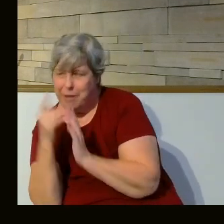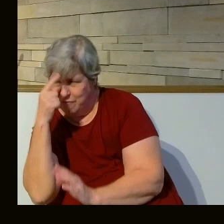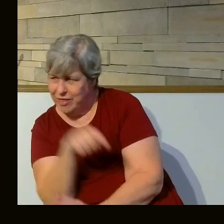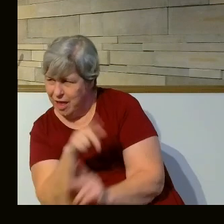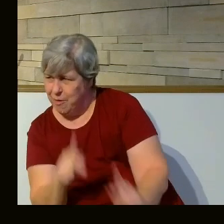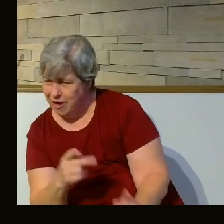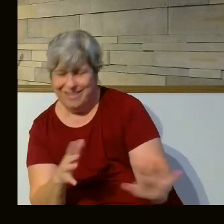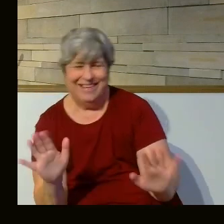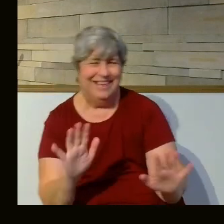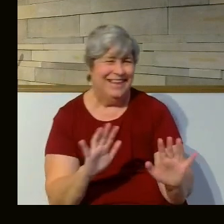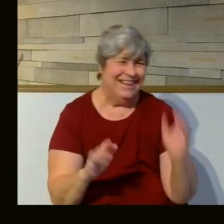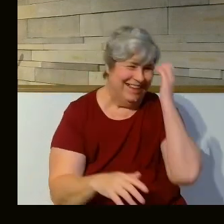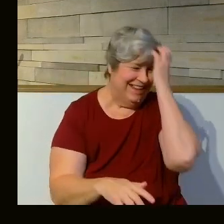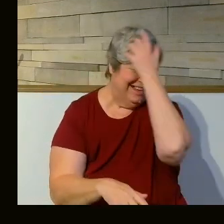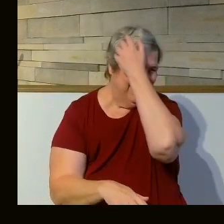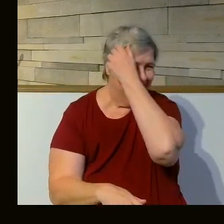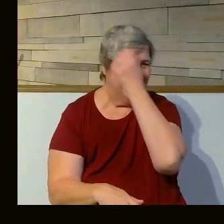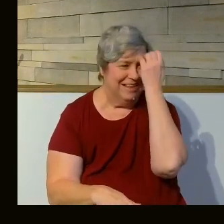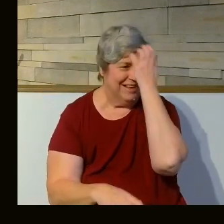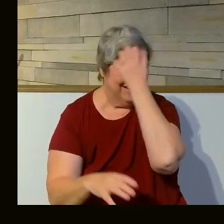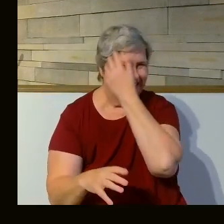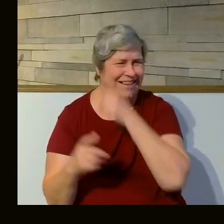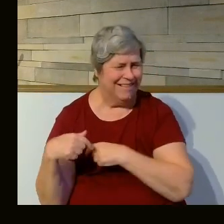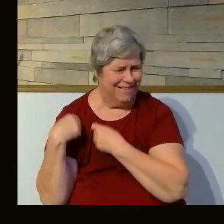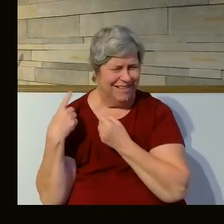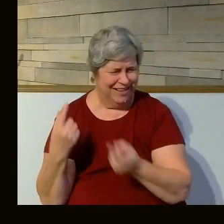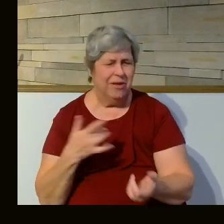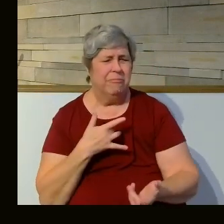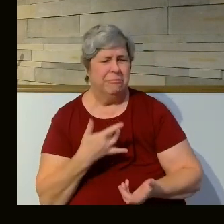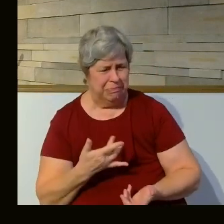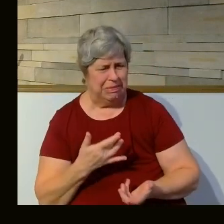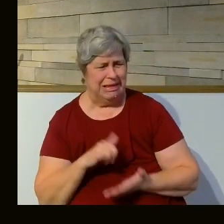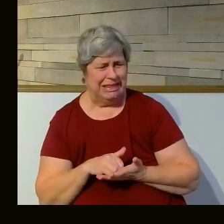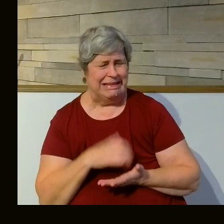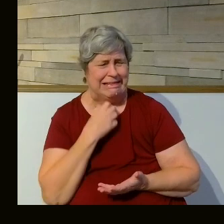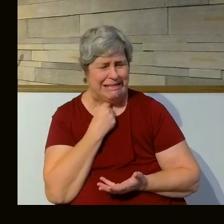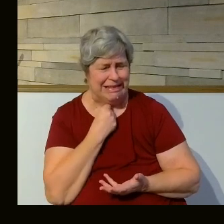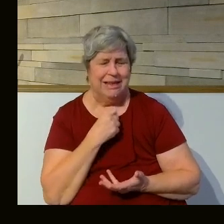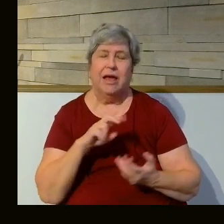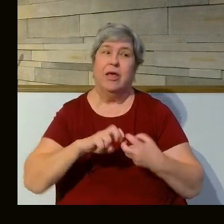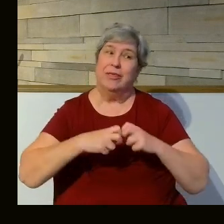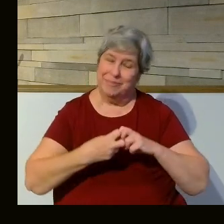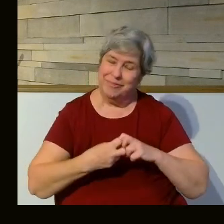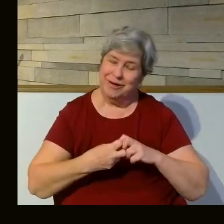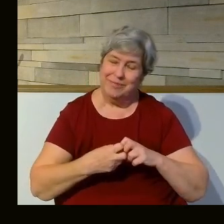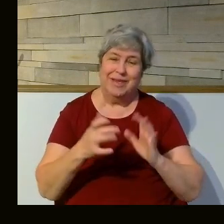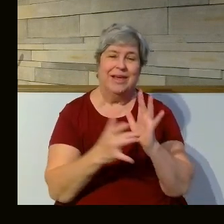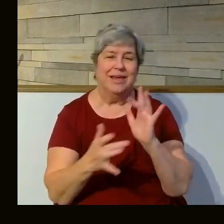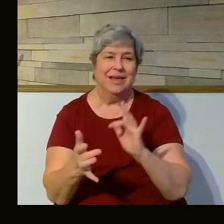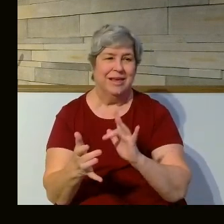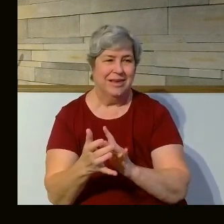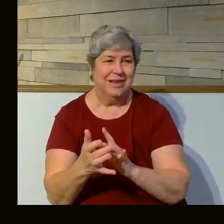around everywhere, oh my goodness, and yeah, you know how they are, right? Well, the problem with that, though, folks, is that Jesus